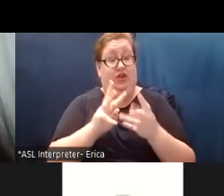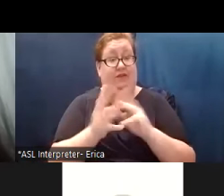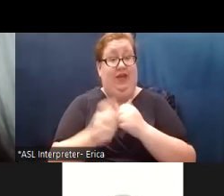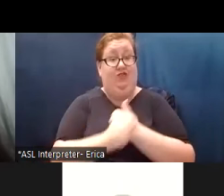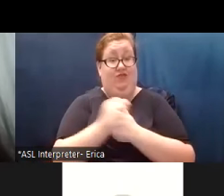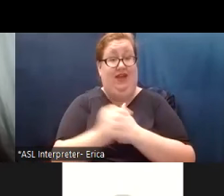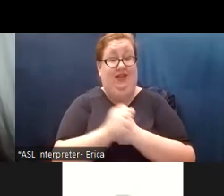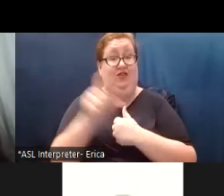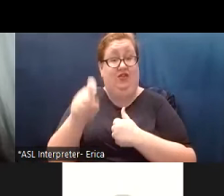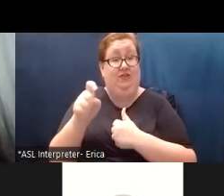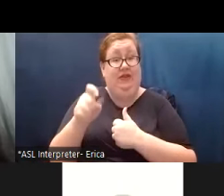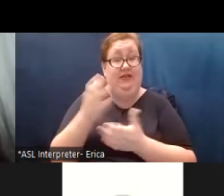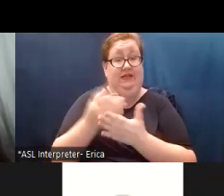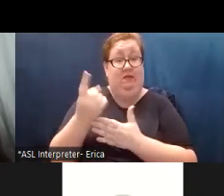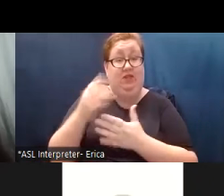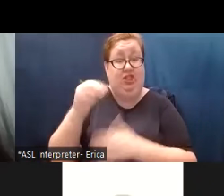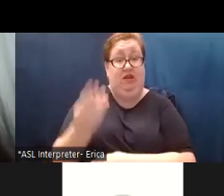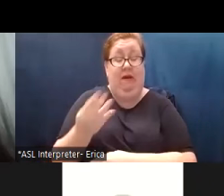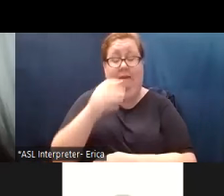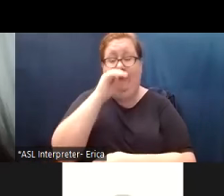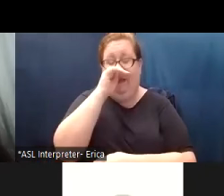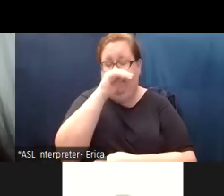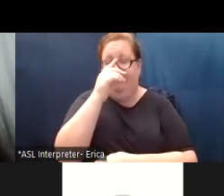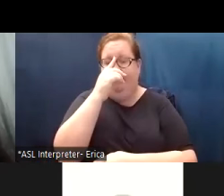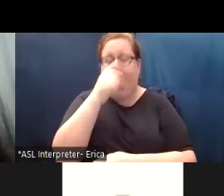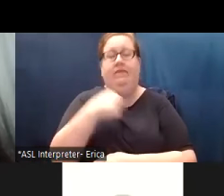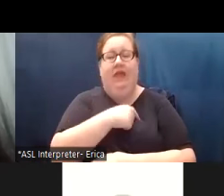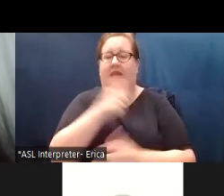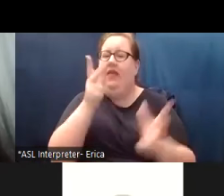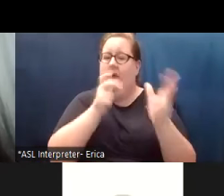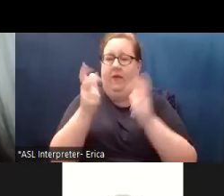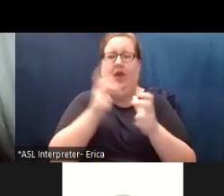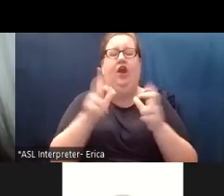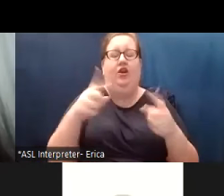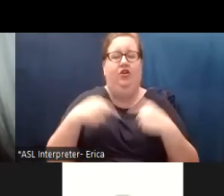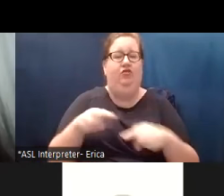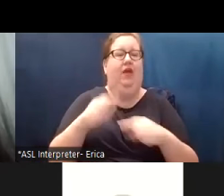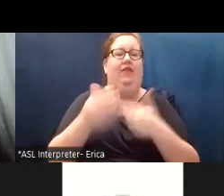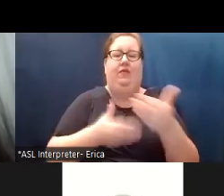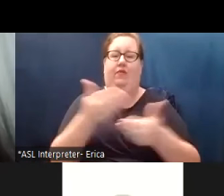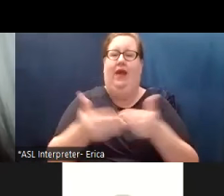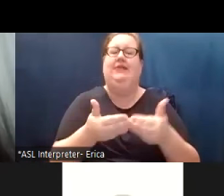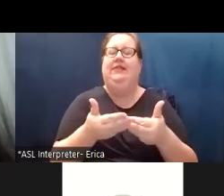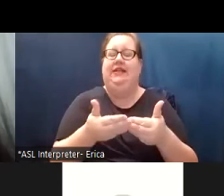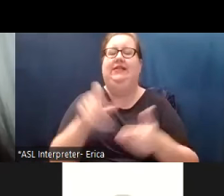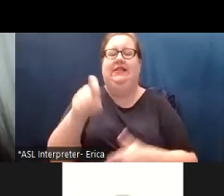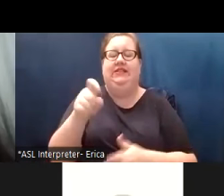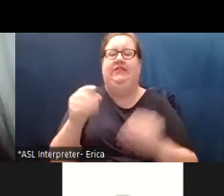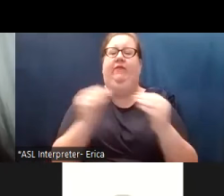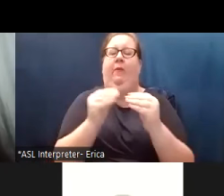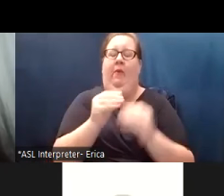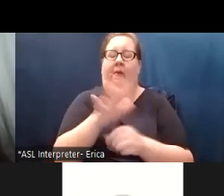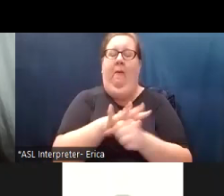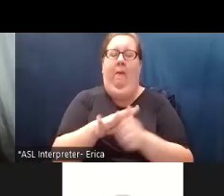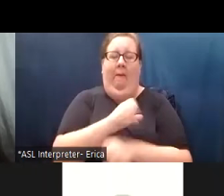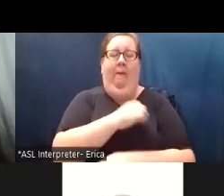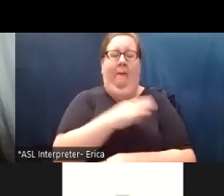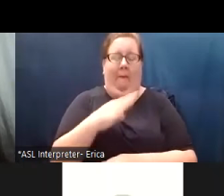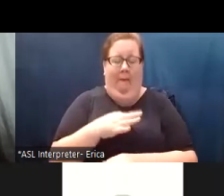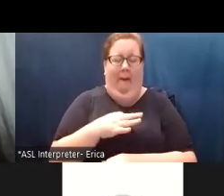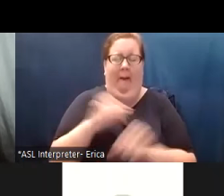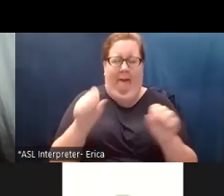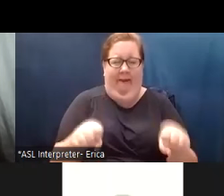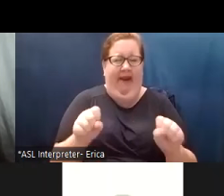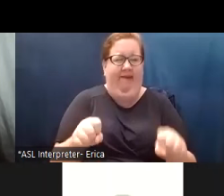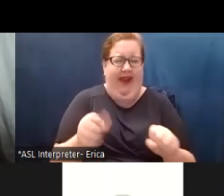job. And something that, we've heard throughout this process that there really is a need for increased local staff and capacity to advance project